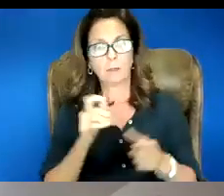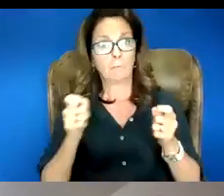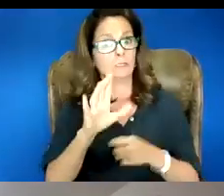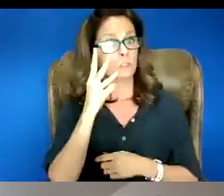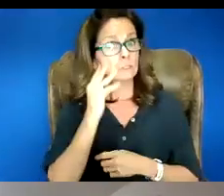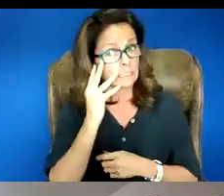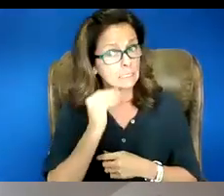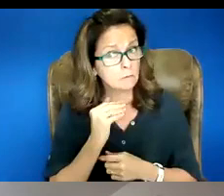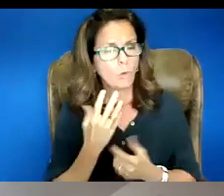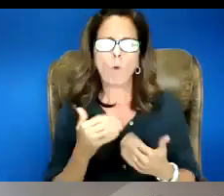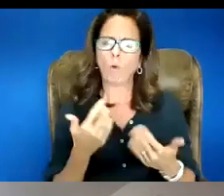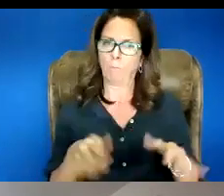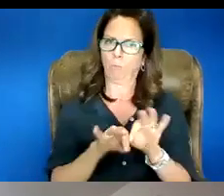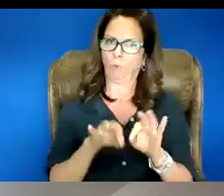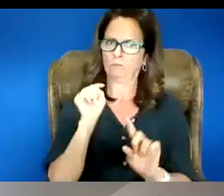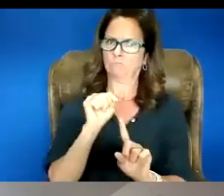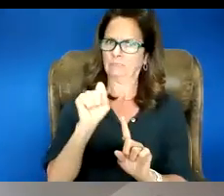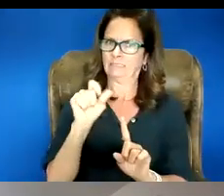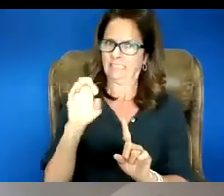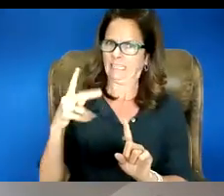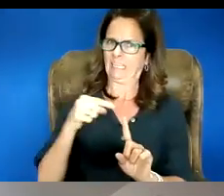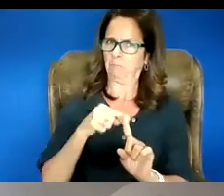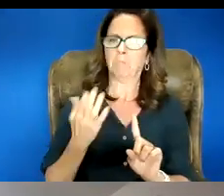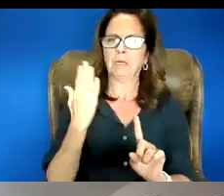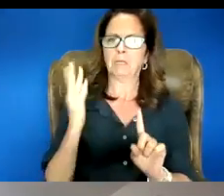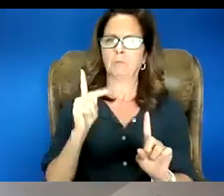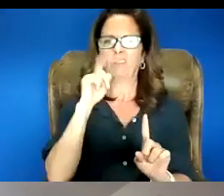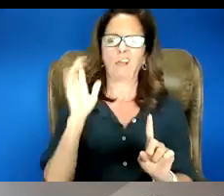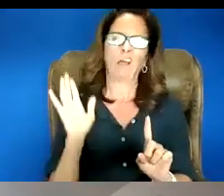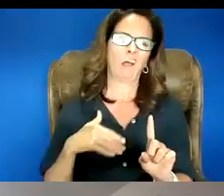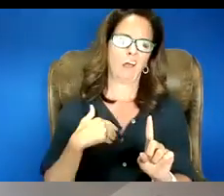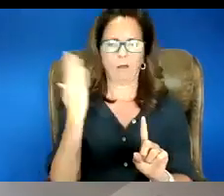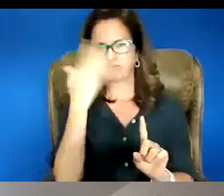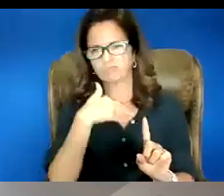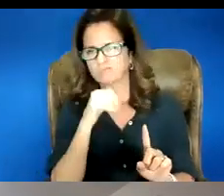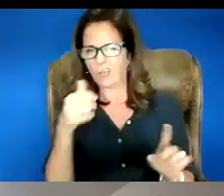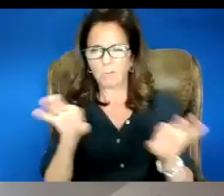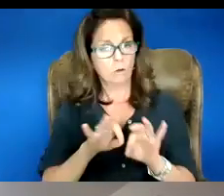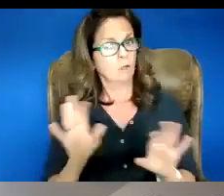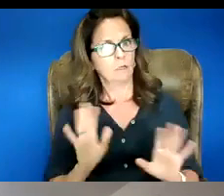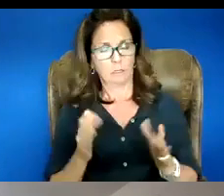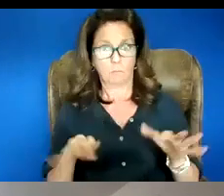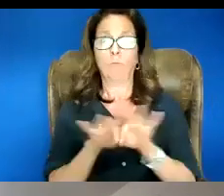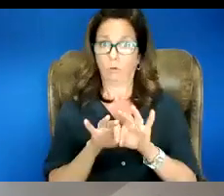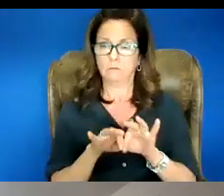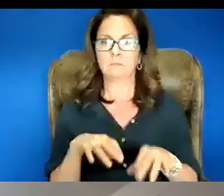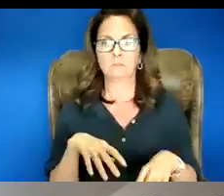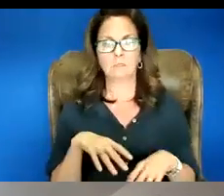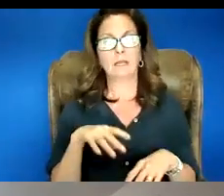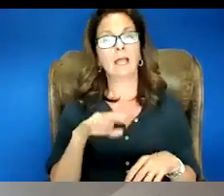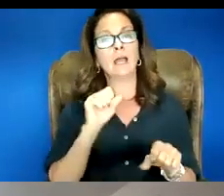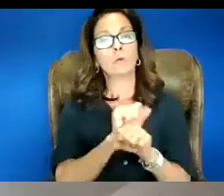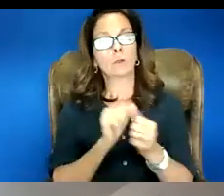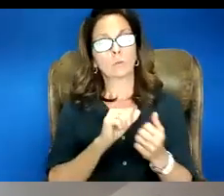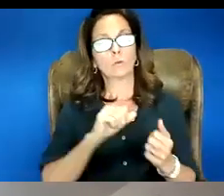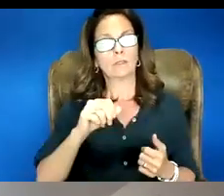That's an important part that a lot of people overlook. And really work with your primary care physician to manage any of those